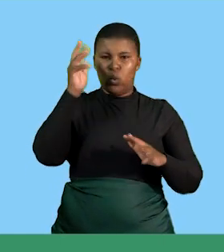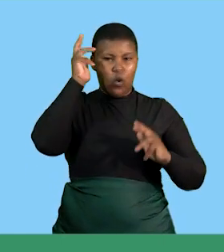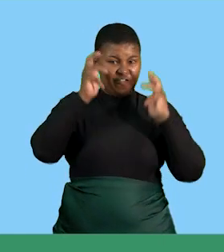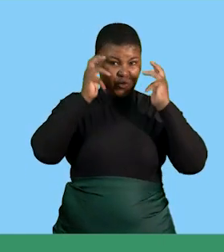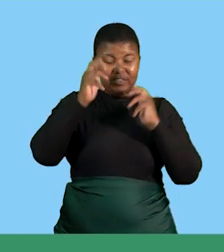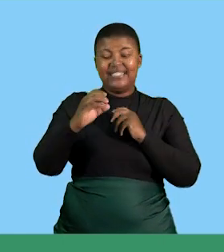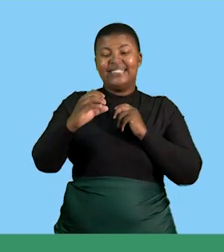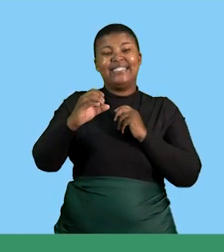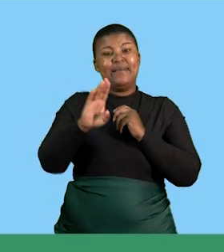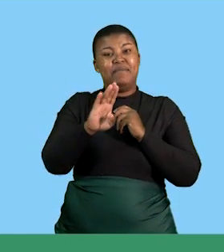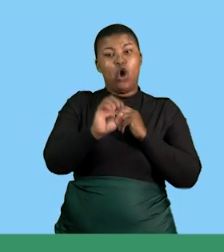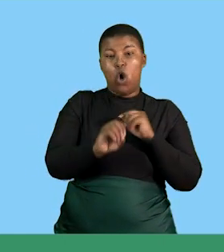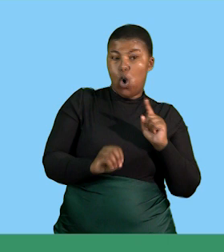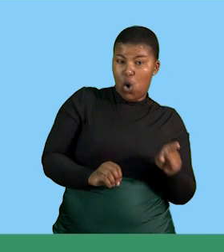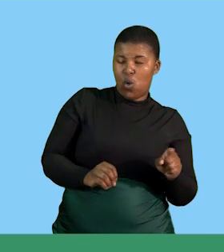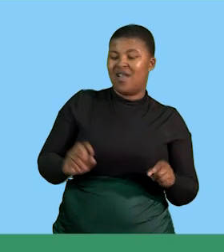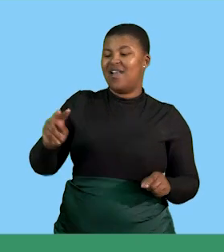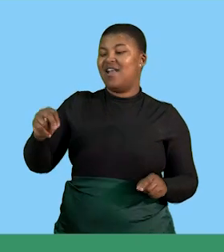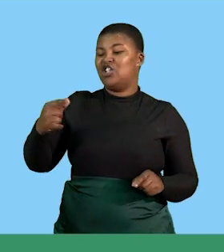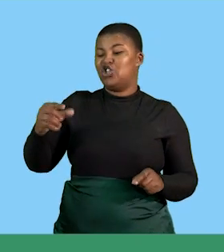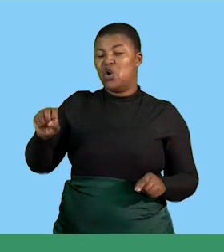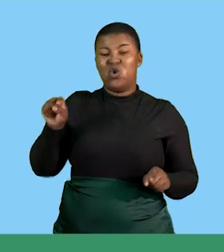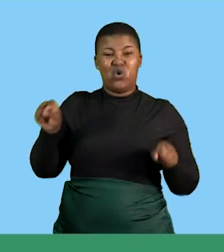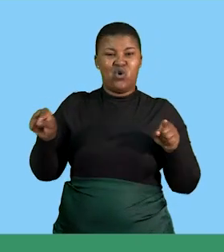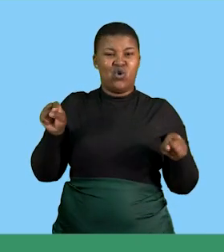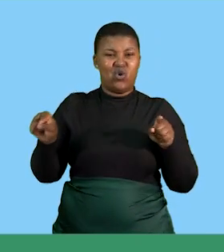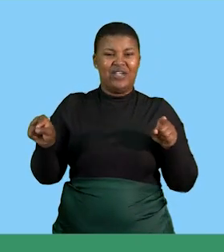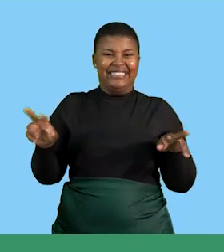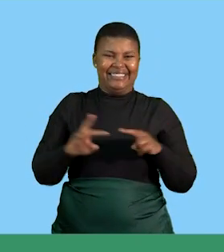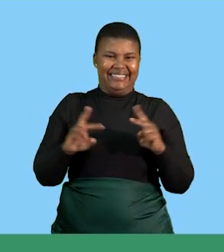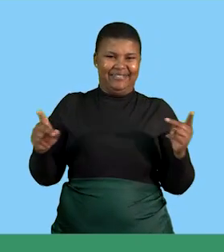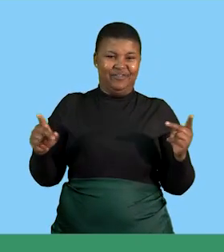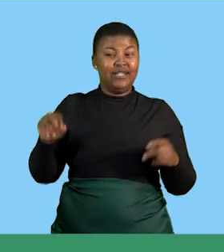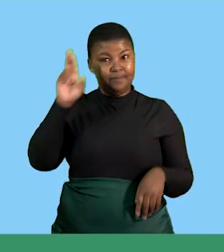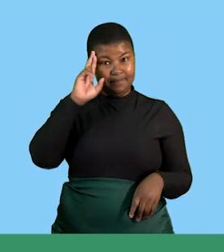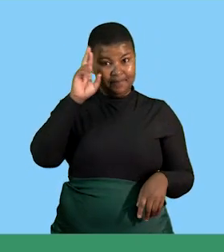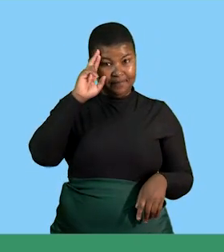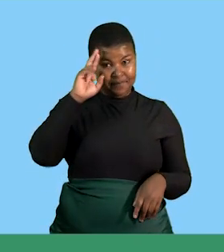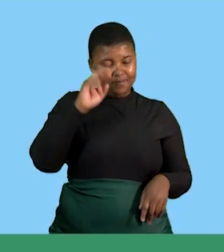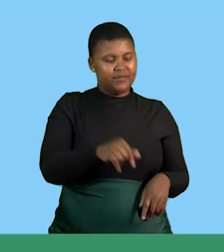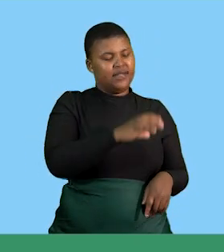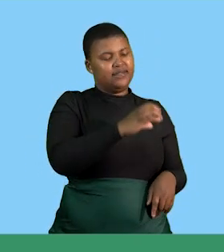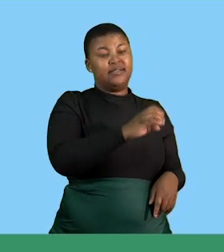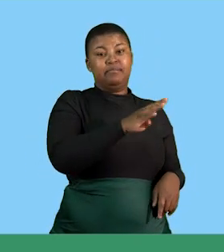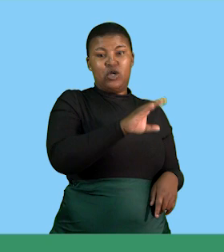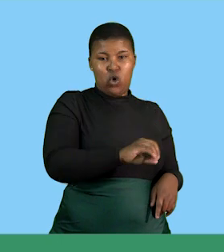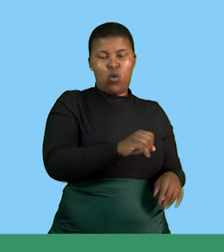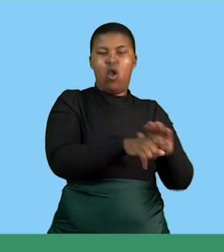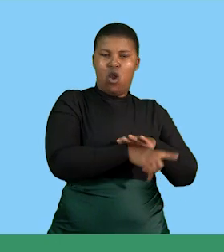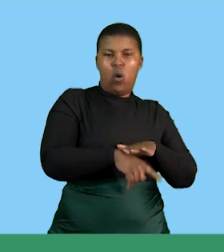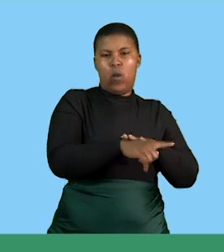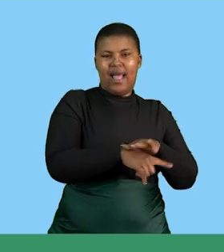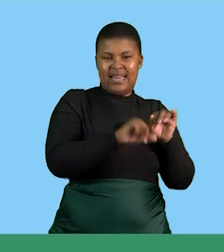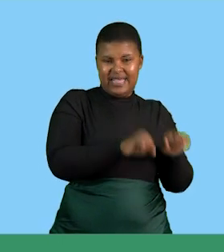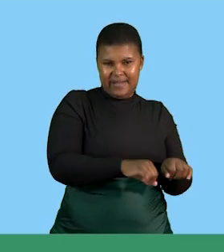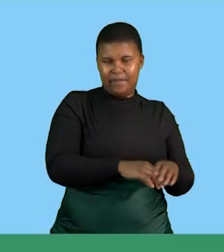NGOs, as CBOs operate locally and NGOs operate nationally